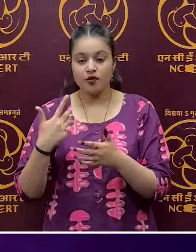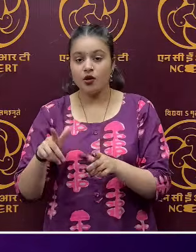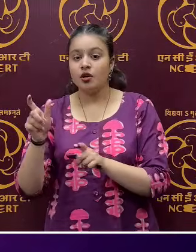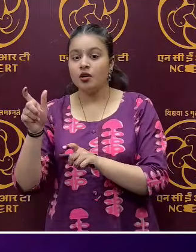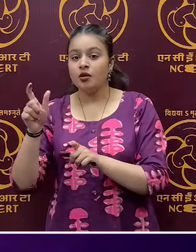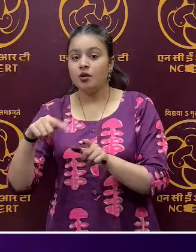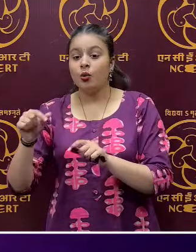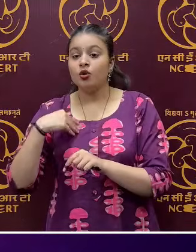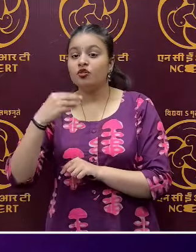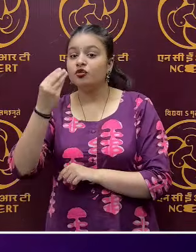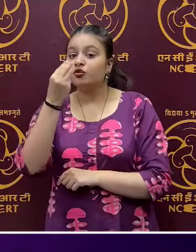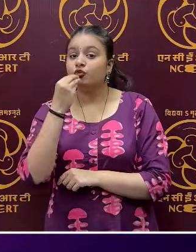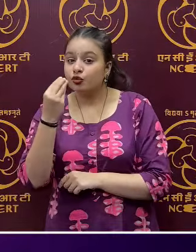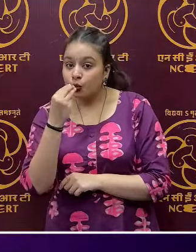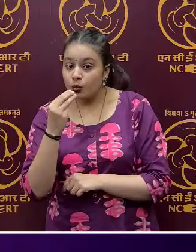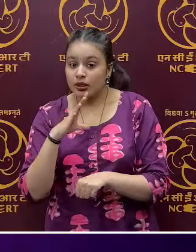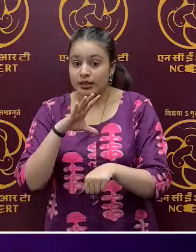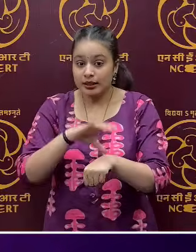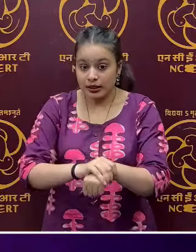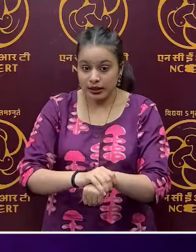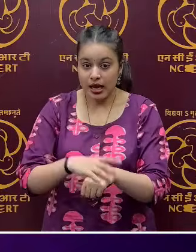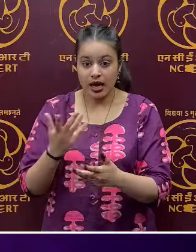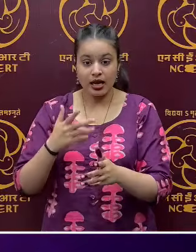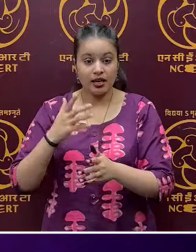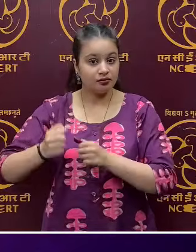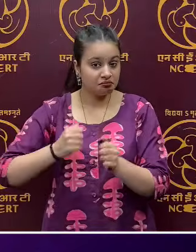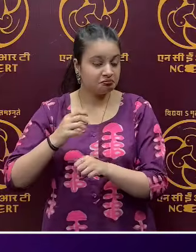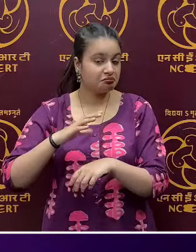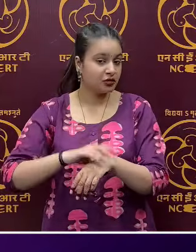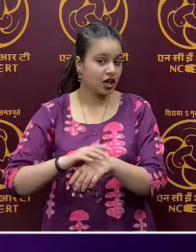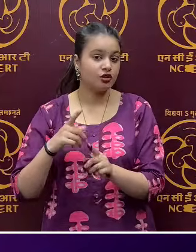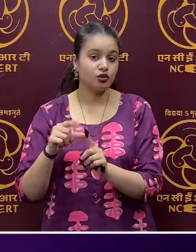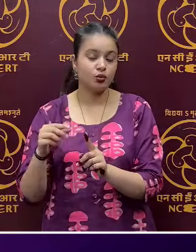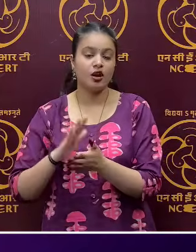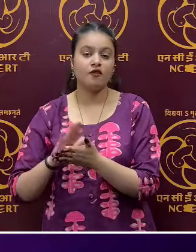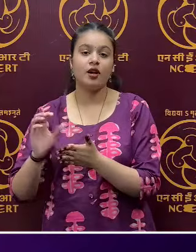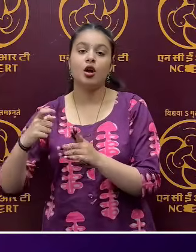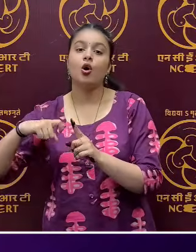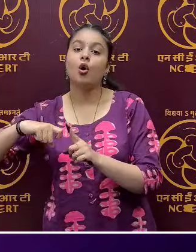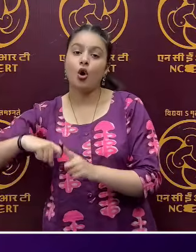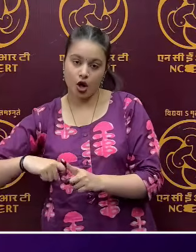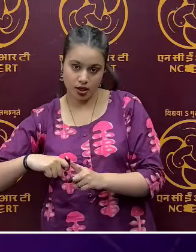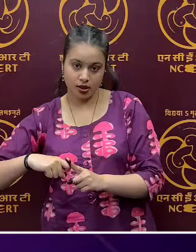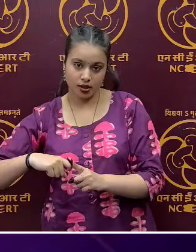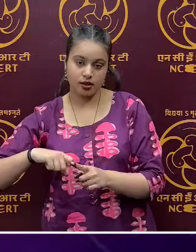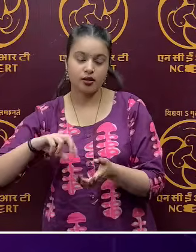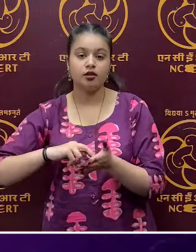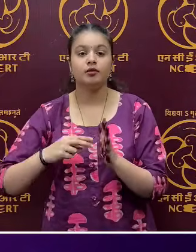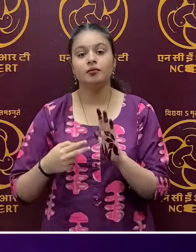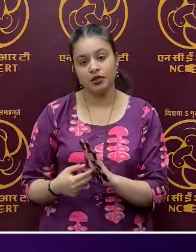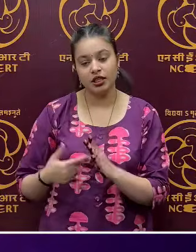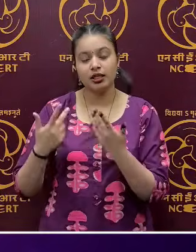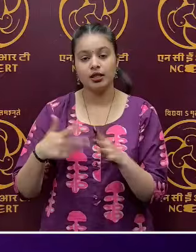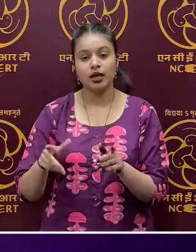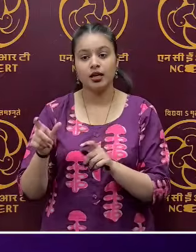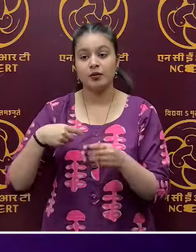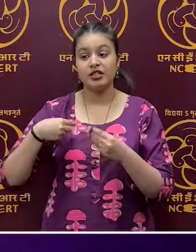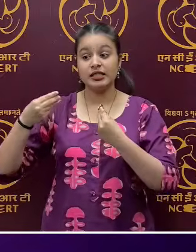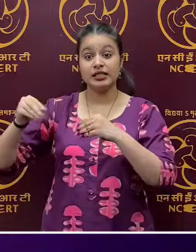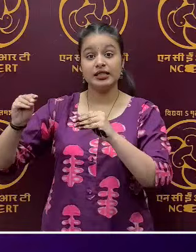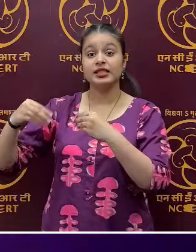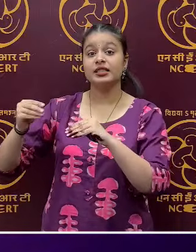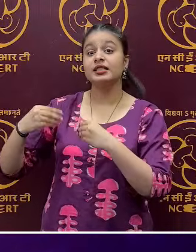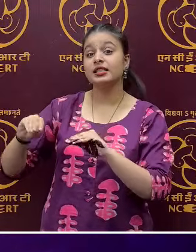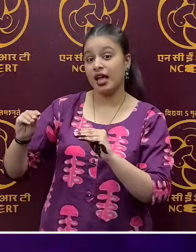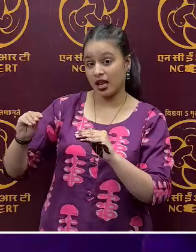your food by Yeah. hunting rabbits and so Yes. on. And that later became somebody who sells. Oh, street hawk